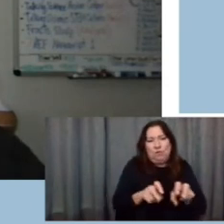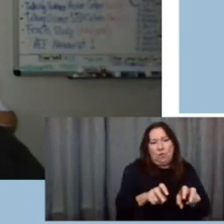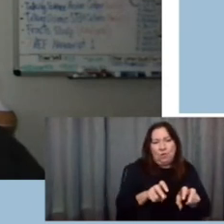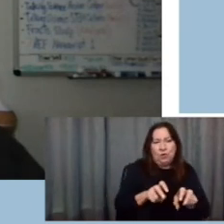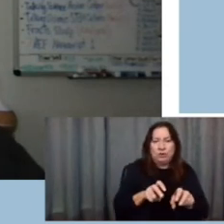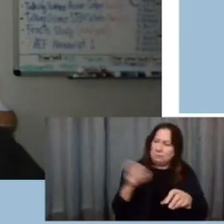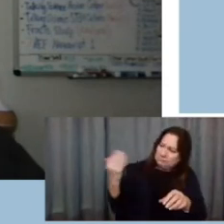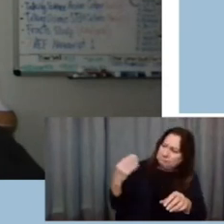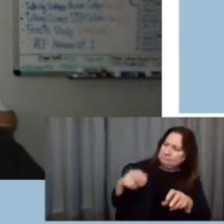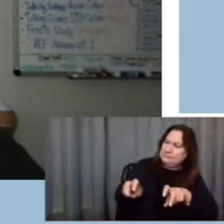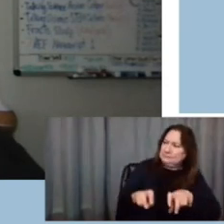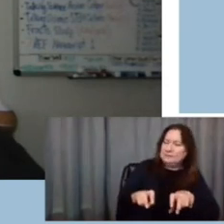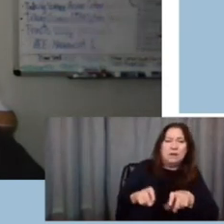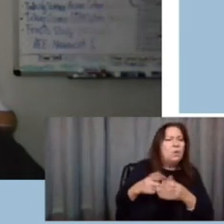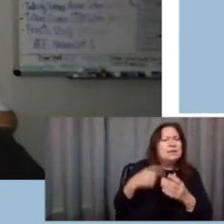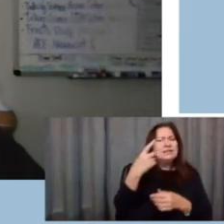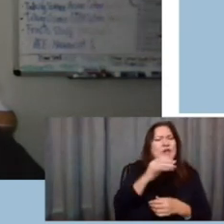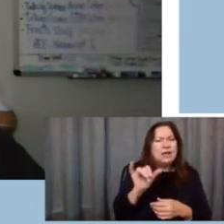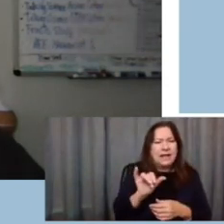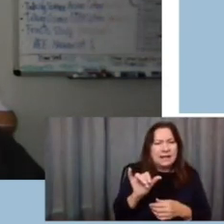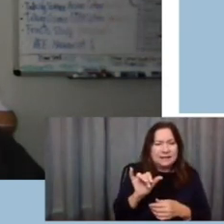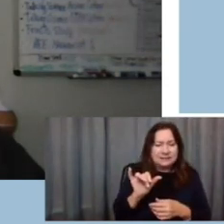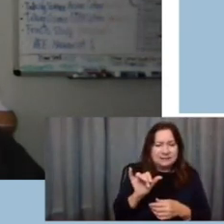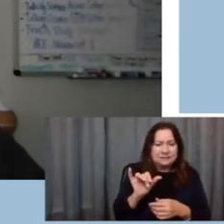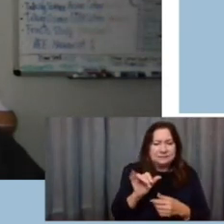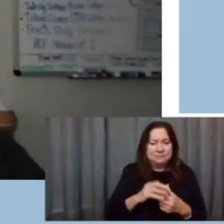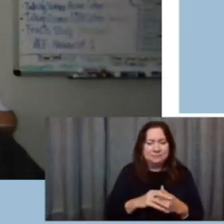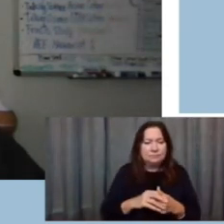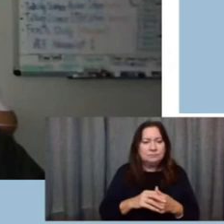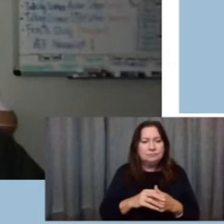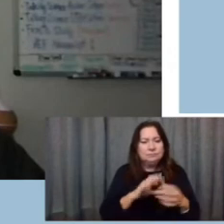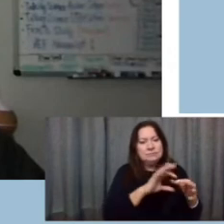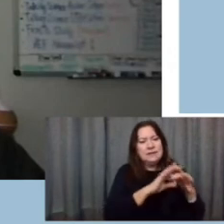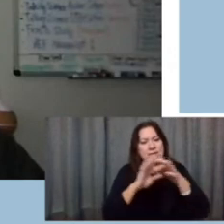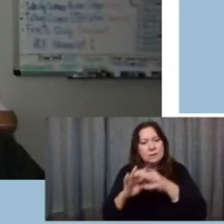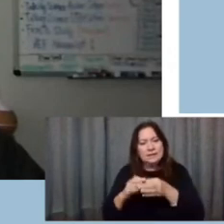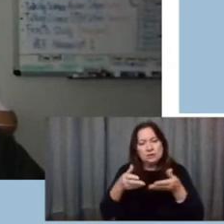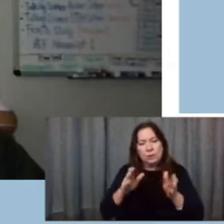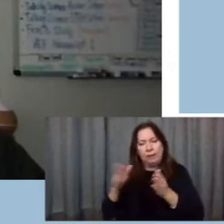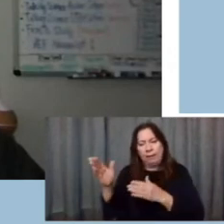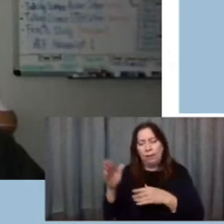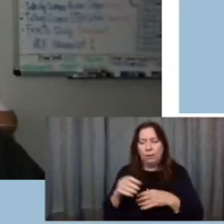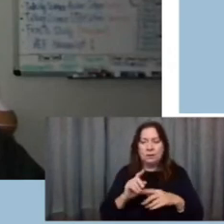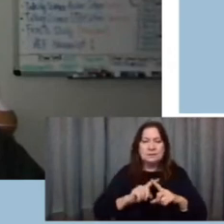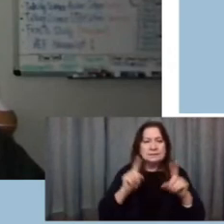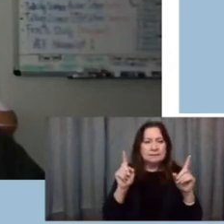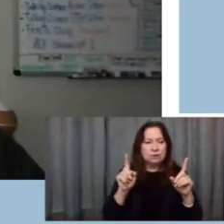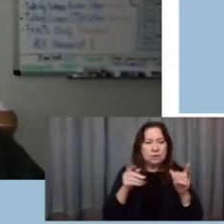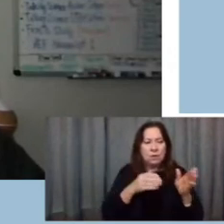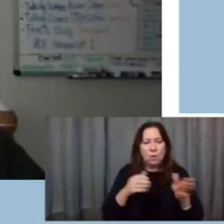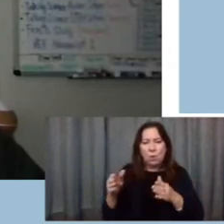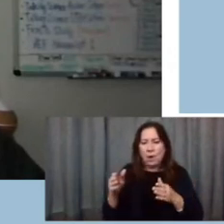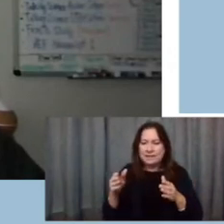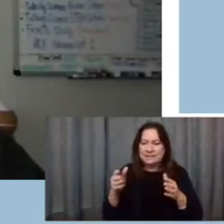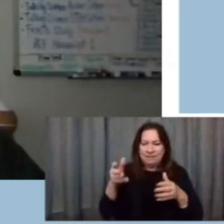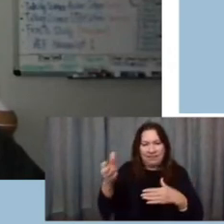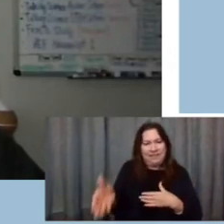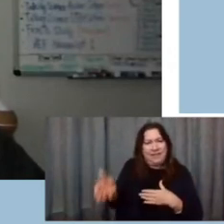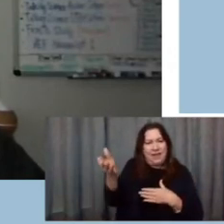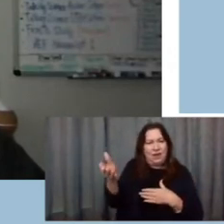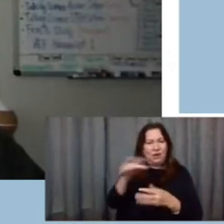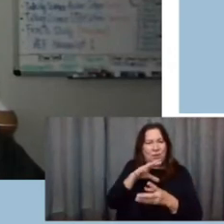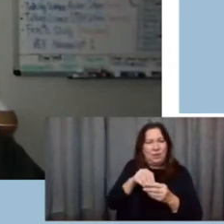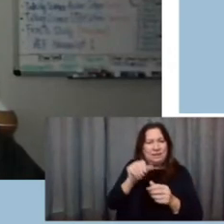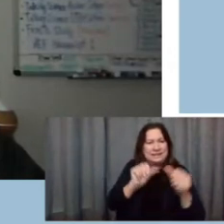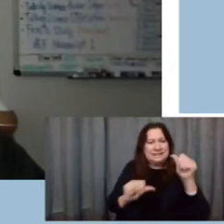them. What does that look like in terms of allowing different ways of being in science to come into